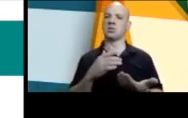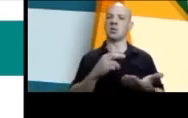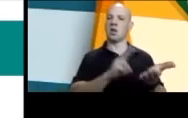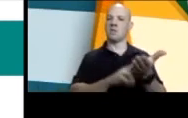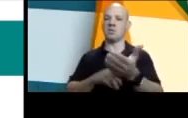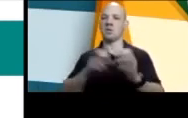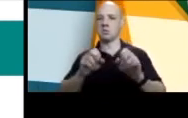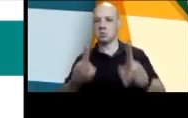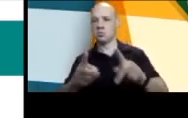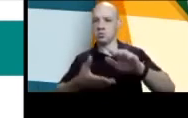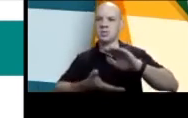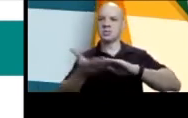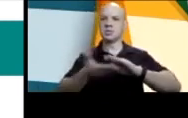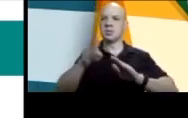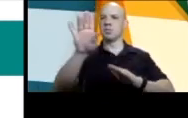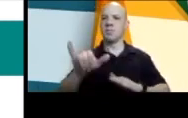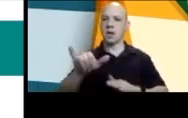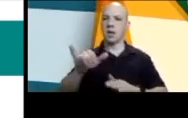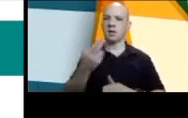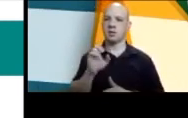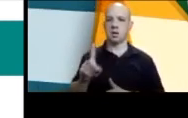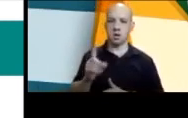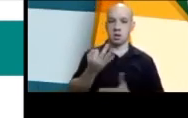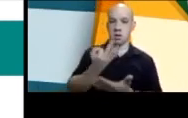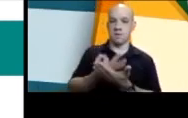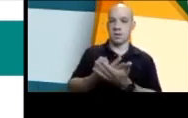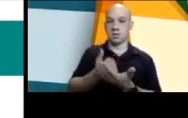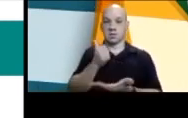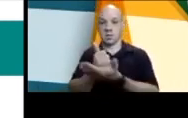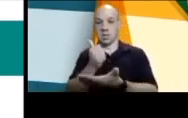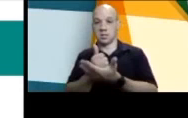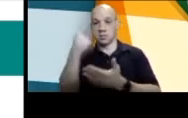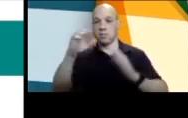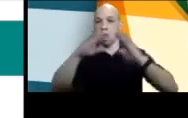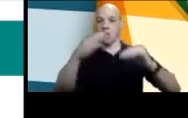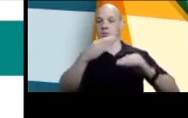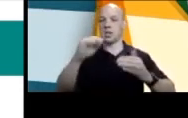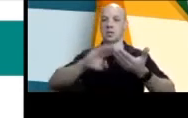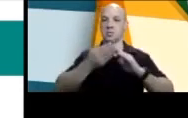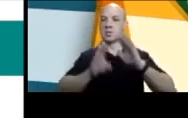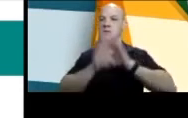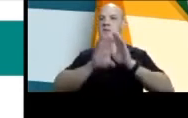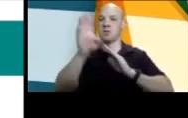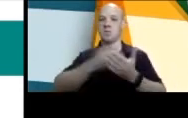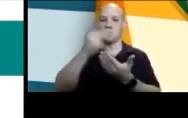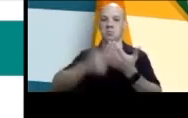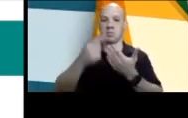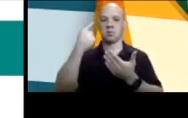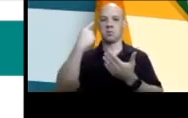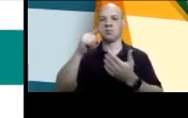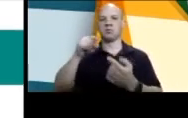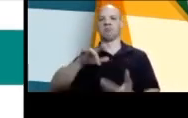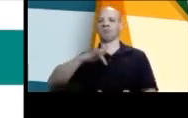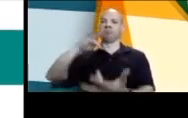opportunities generated by HUD, financial assistance for housing and community development programs to the greatest extent feasible.